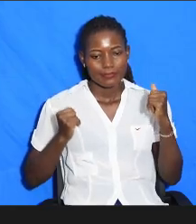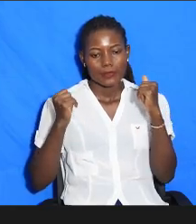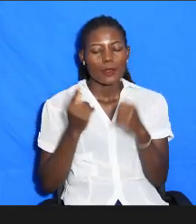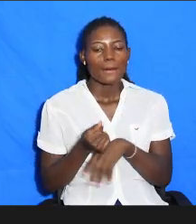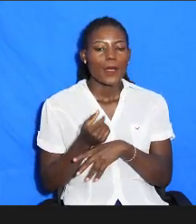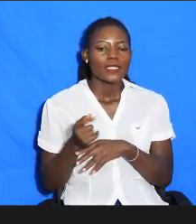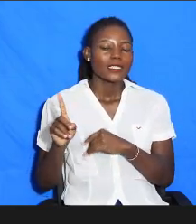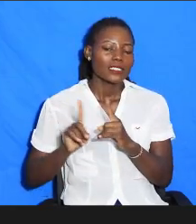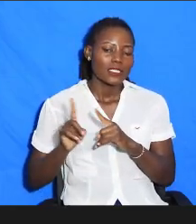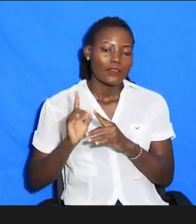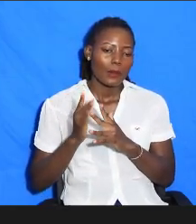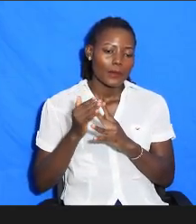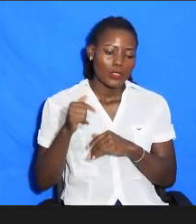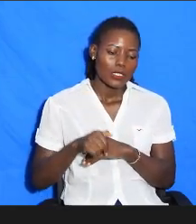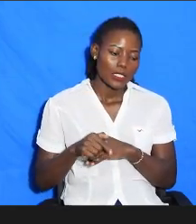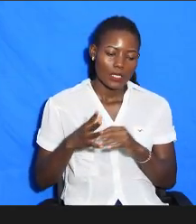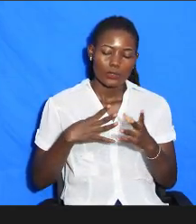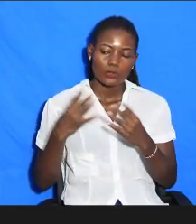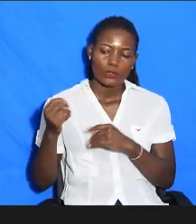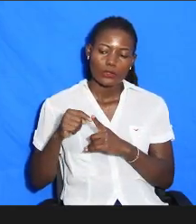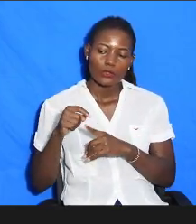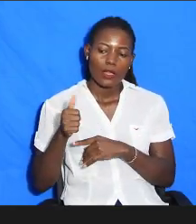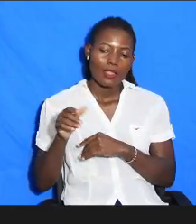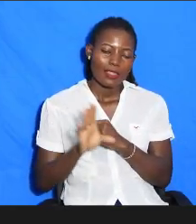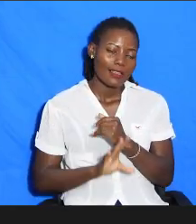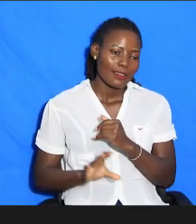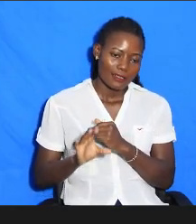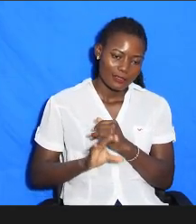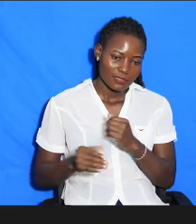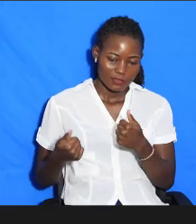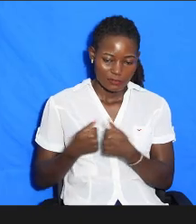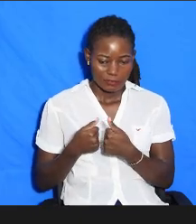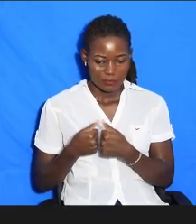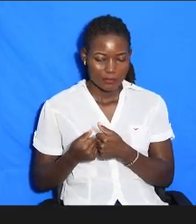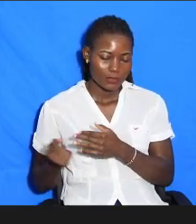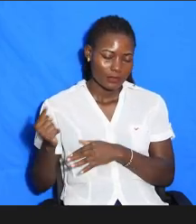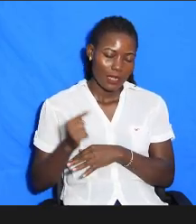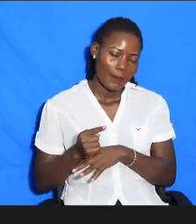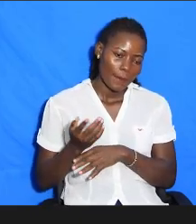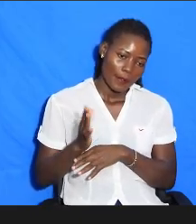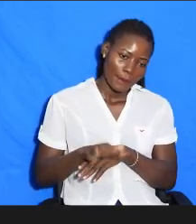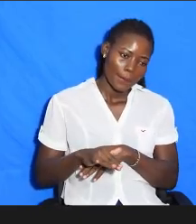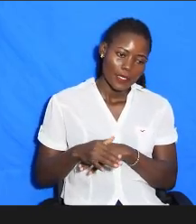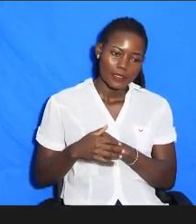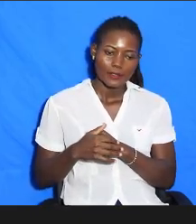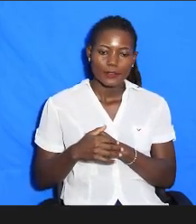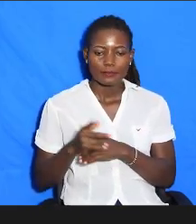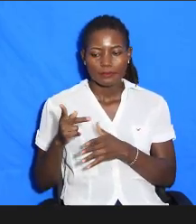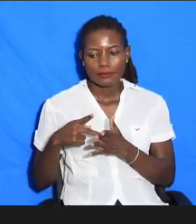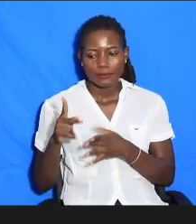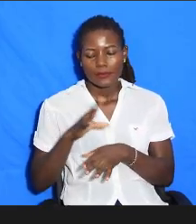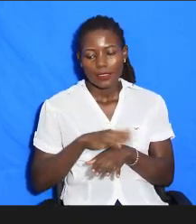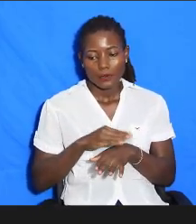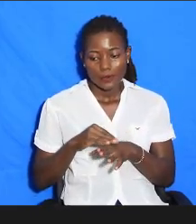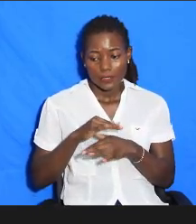traveling between here to go to other countries to race, coming back, to have even to pay a physiotherapist.